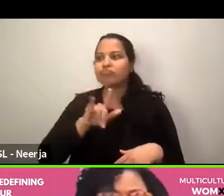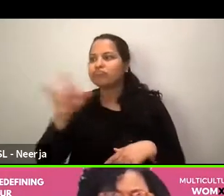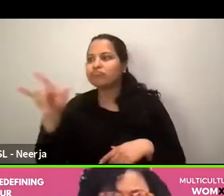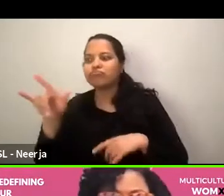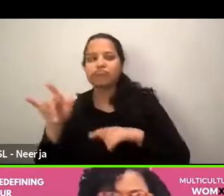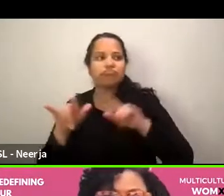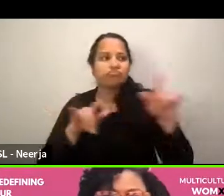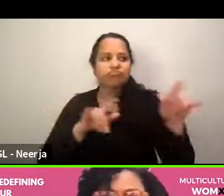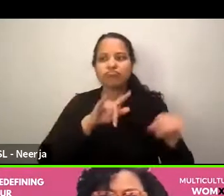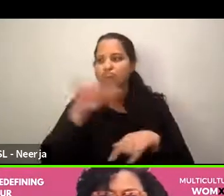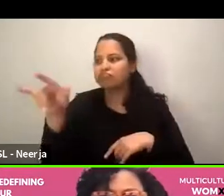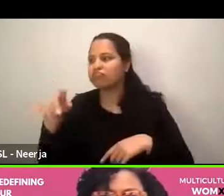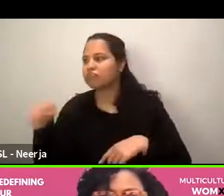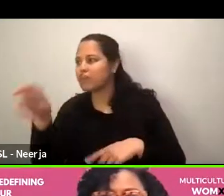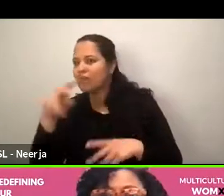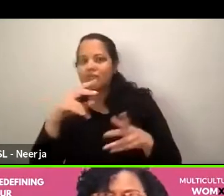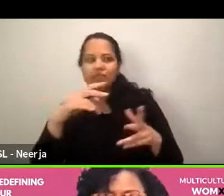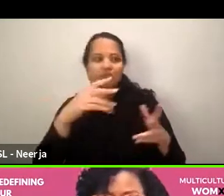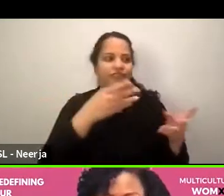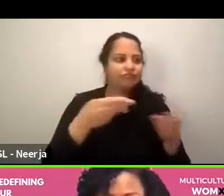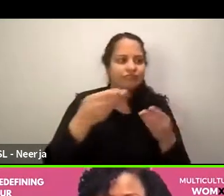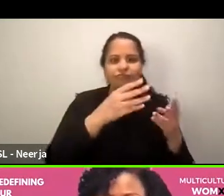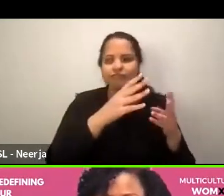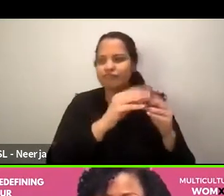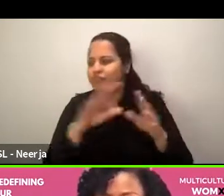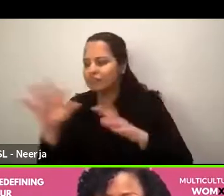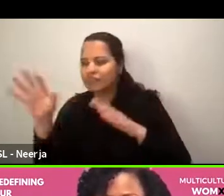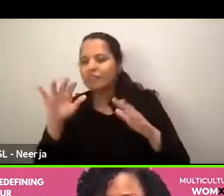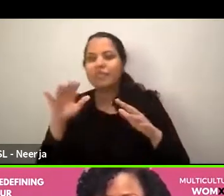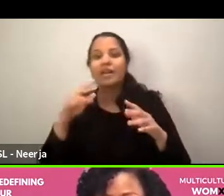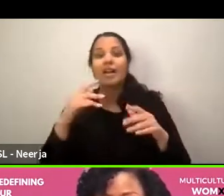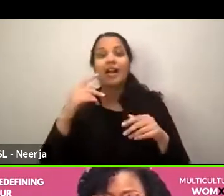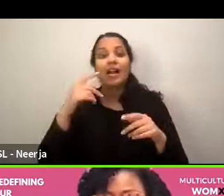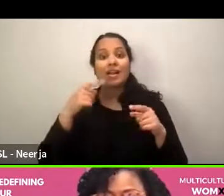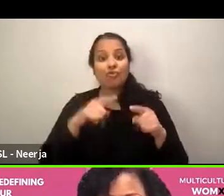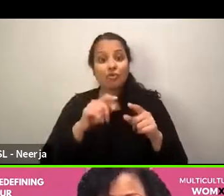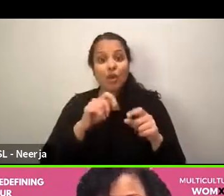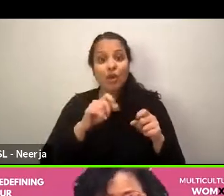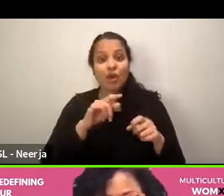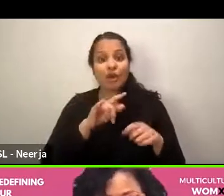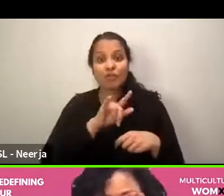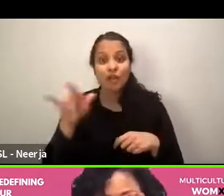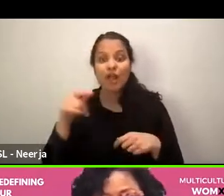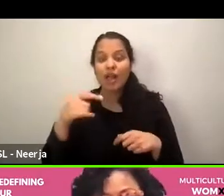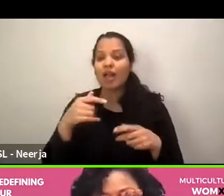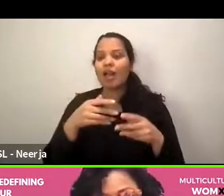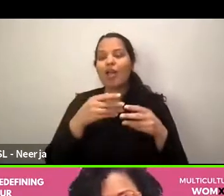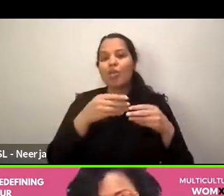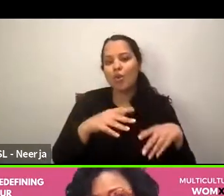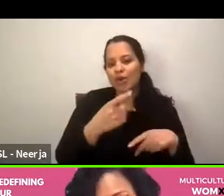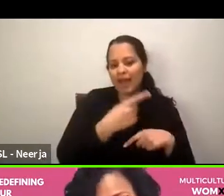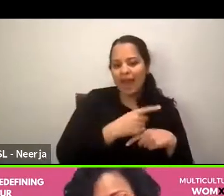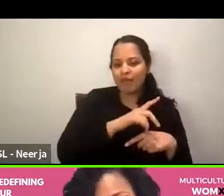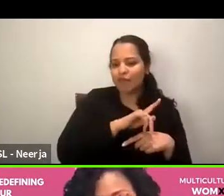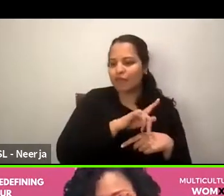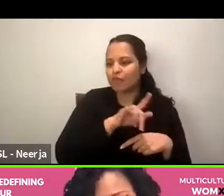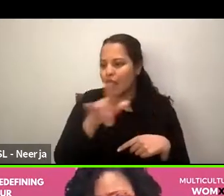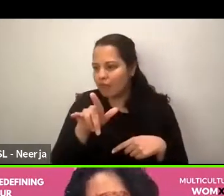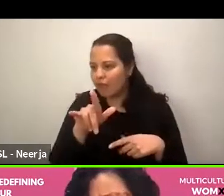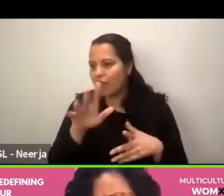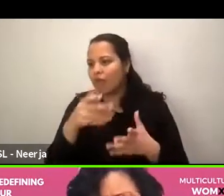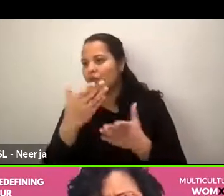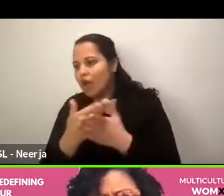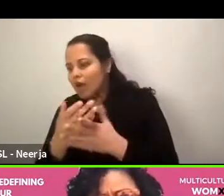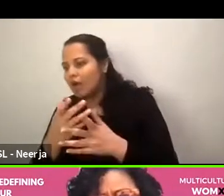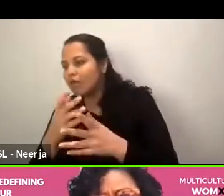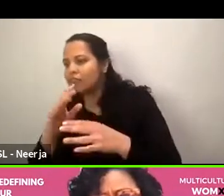facilitation or traveling, that meant I was losing a day because I was traveling. I would be at the event to travel, and then I would lose a day to travel home, or